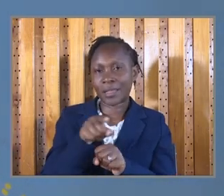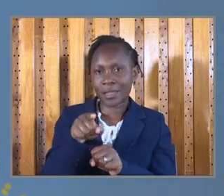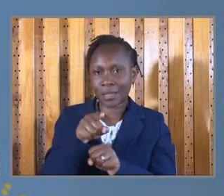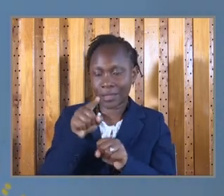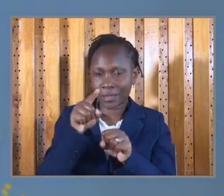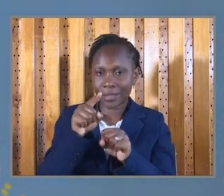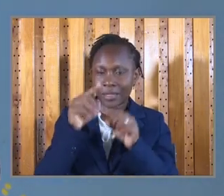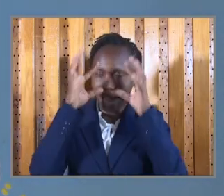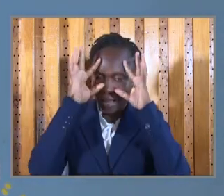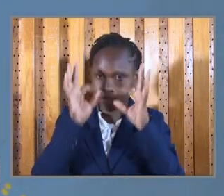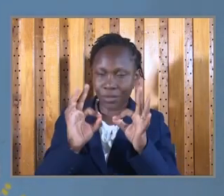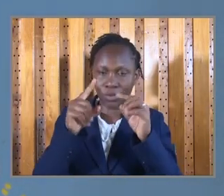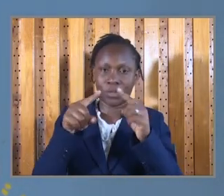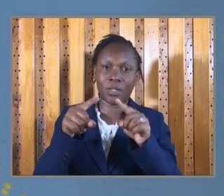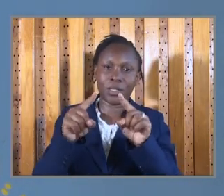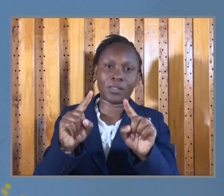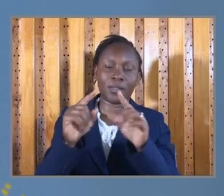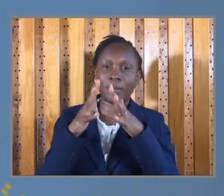huge success.